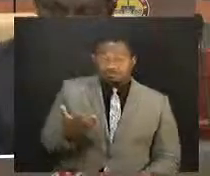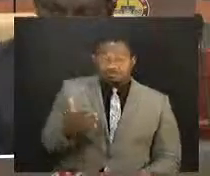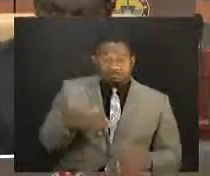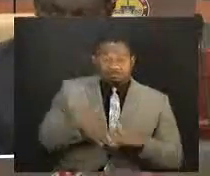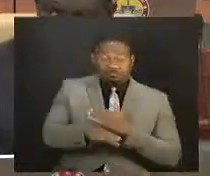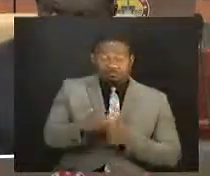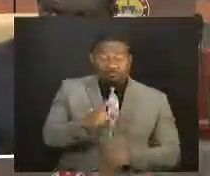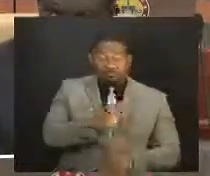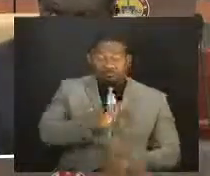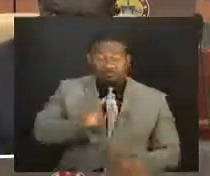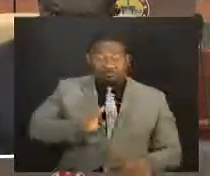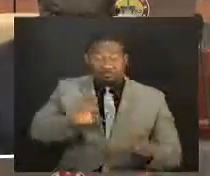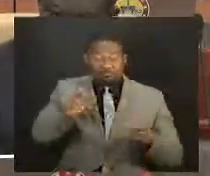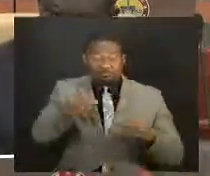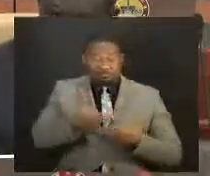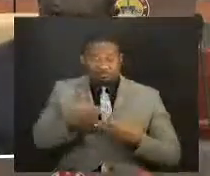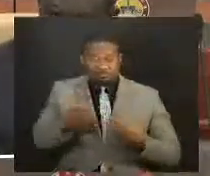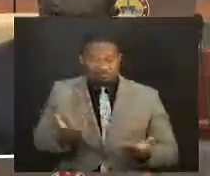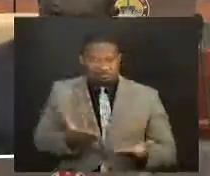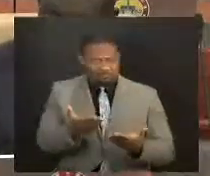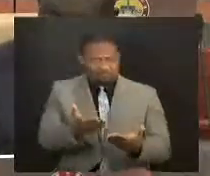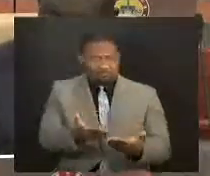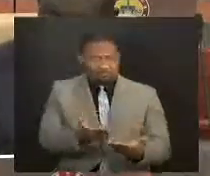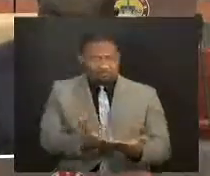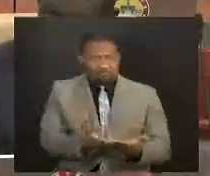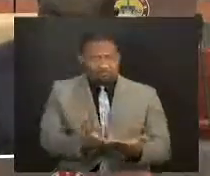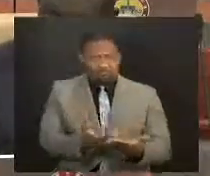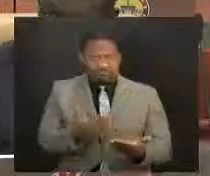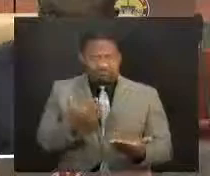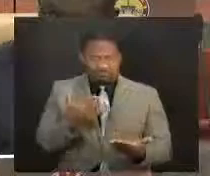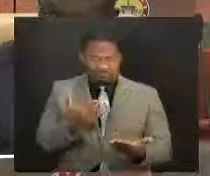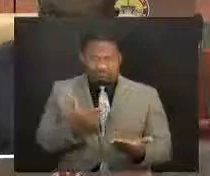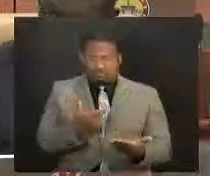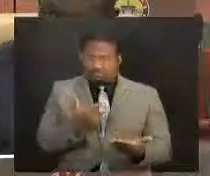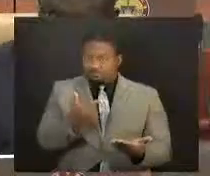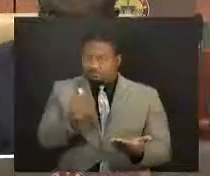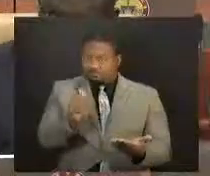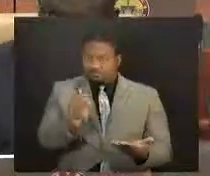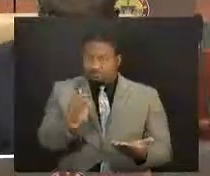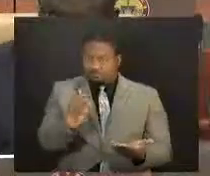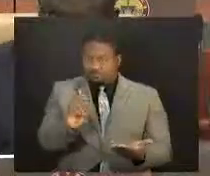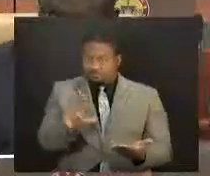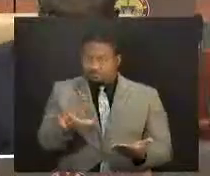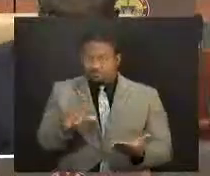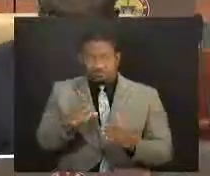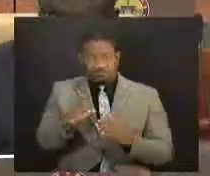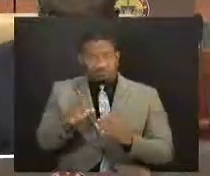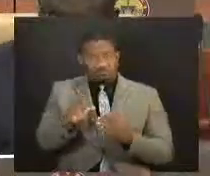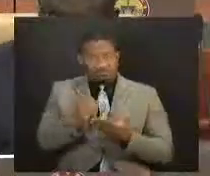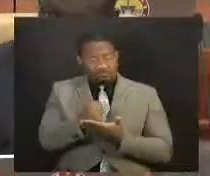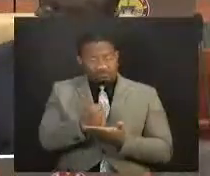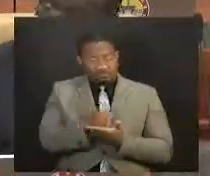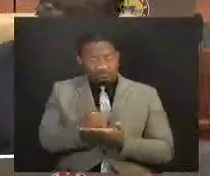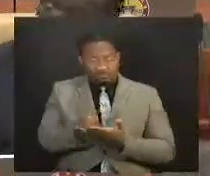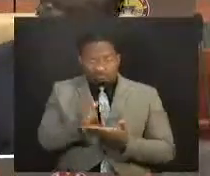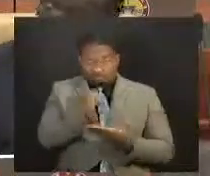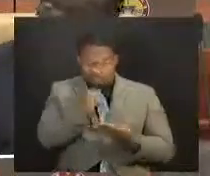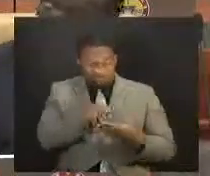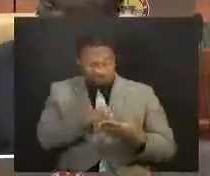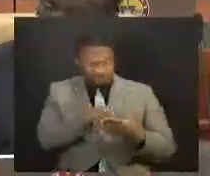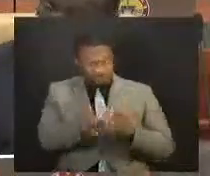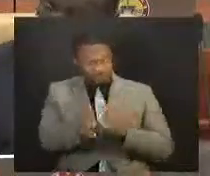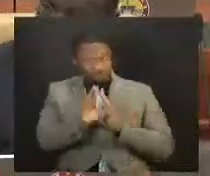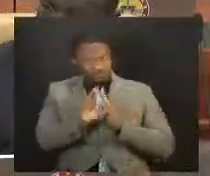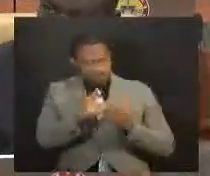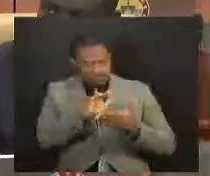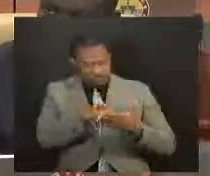boardroom, present to you a turnkey document, you don't review quantities, and then you